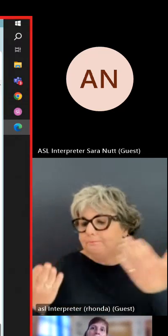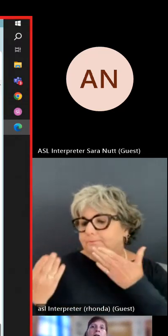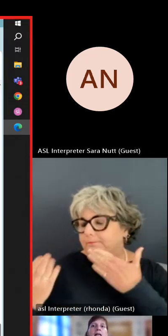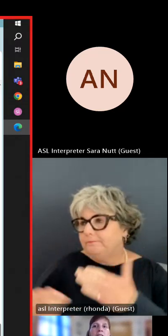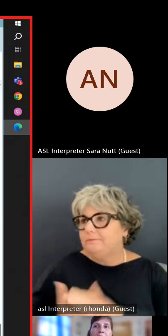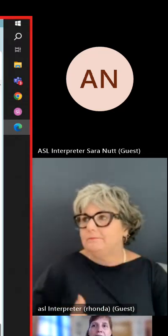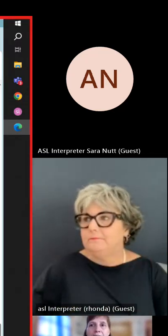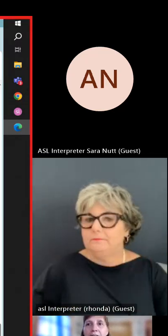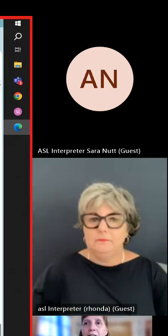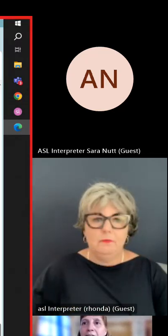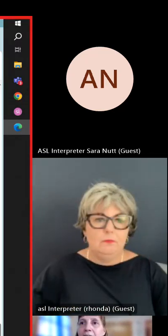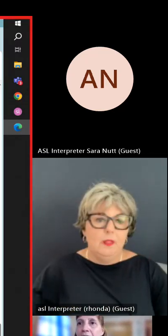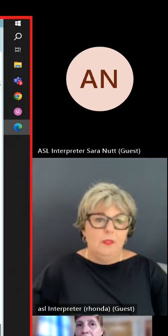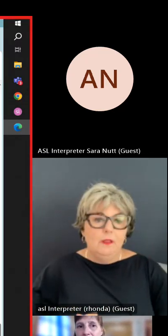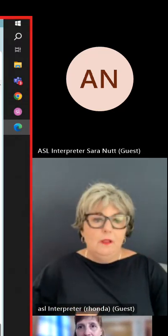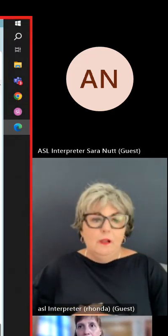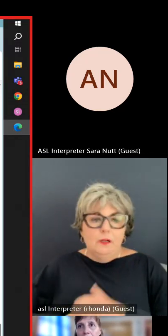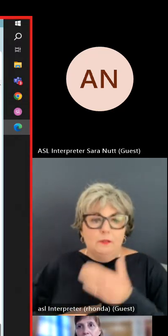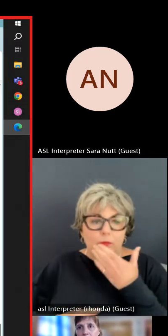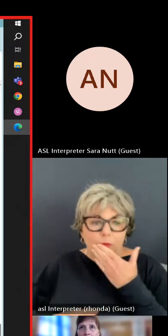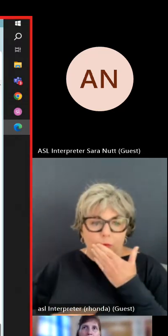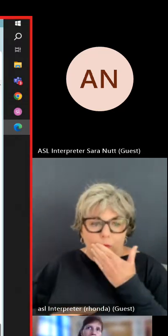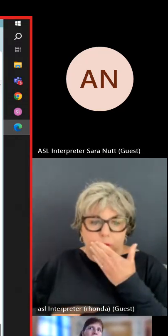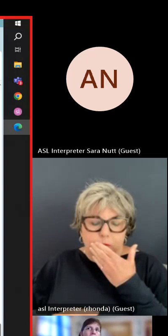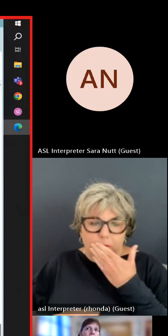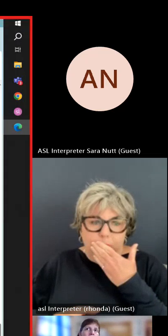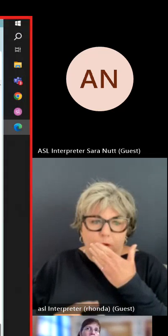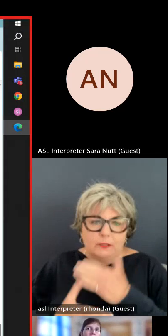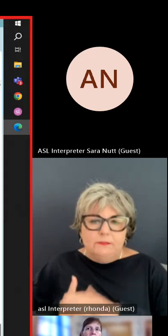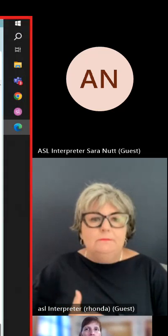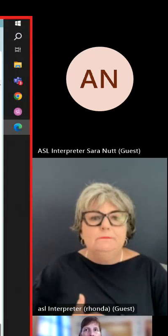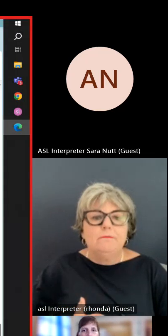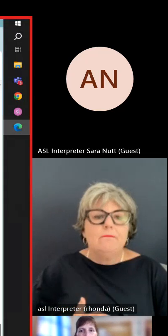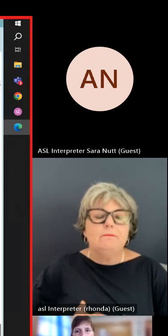all. So let's take a look at another example.